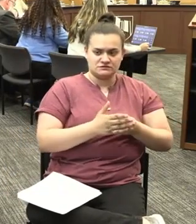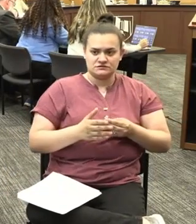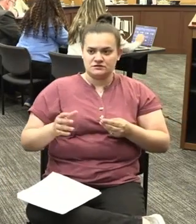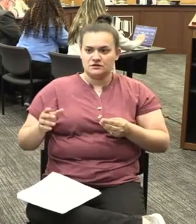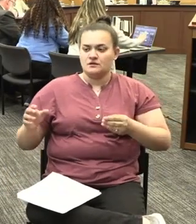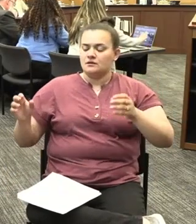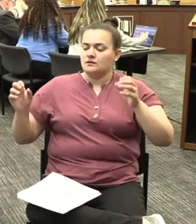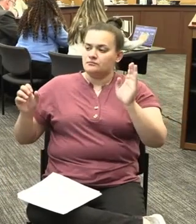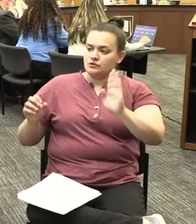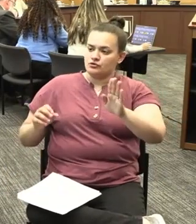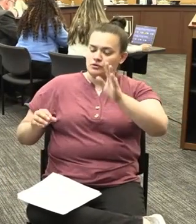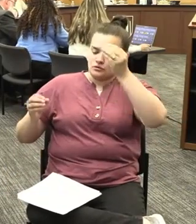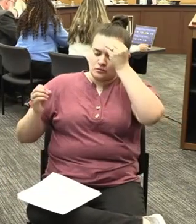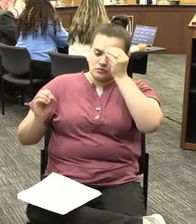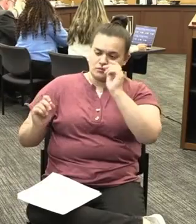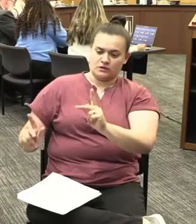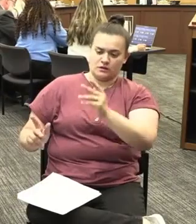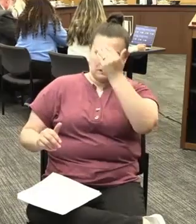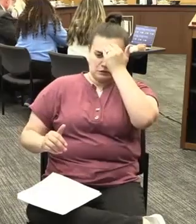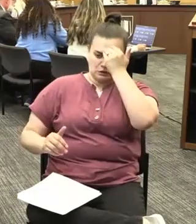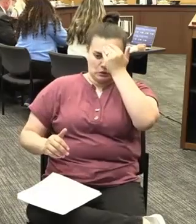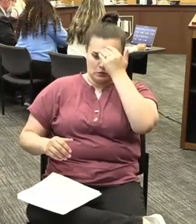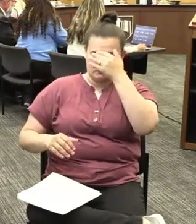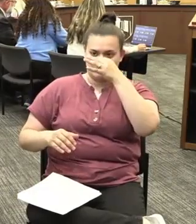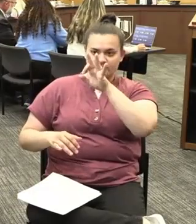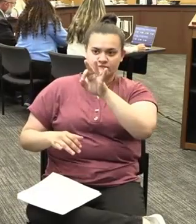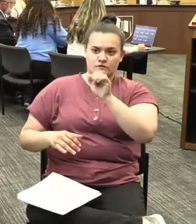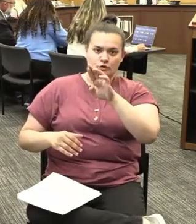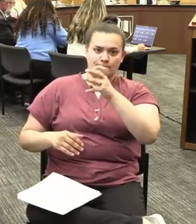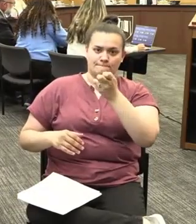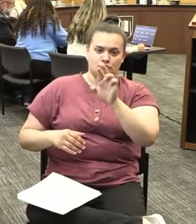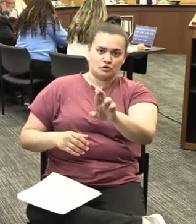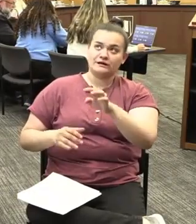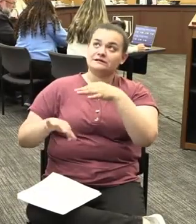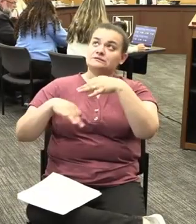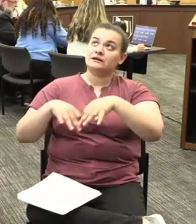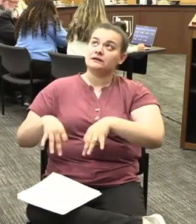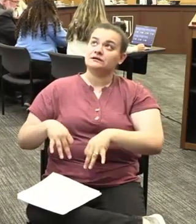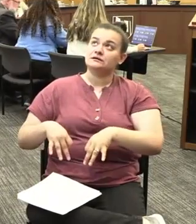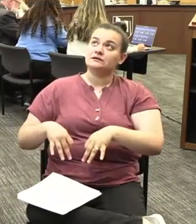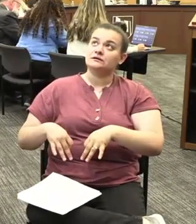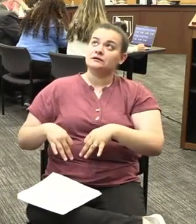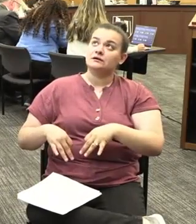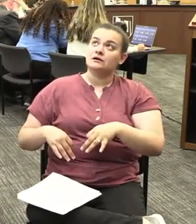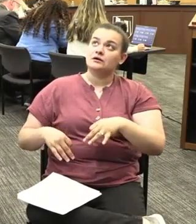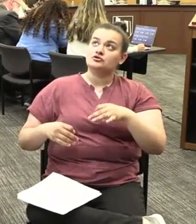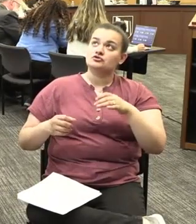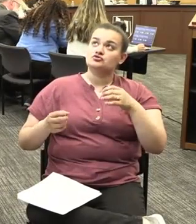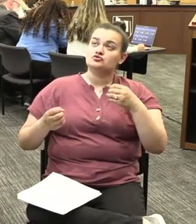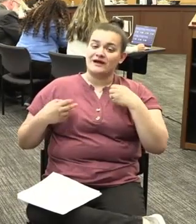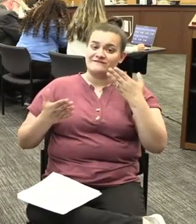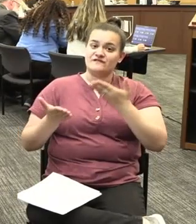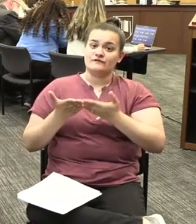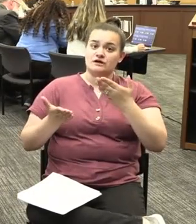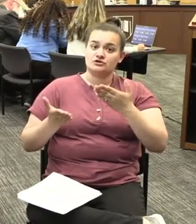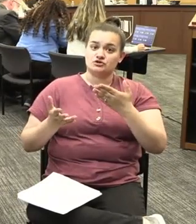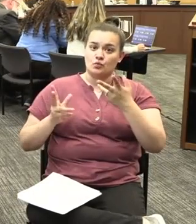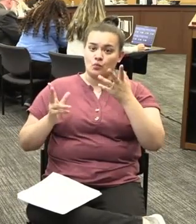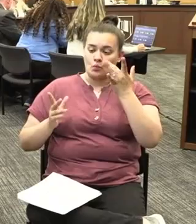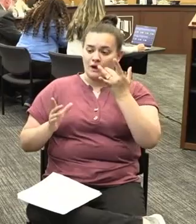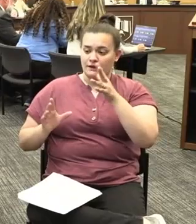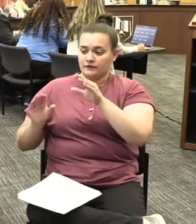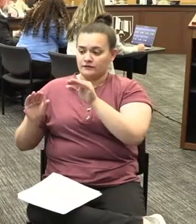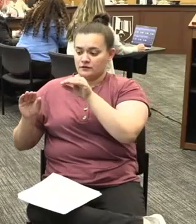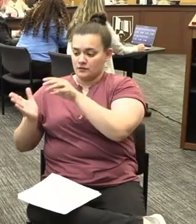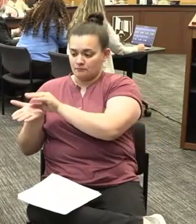Okay, I know that Dr. Farmer had explained this, and Dr. Nemo had explained. Could you just, so that I have total clarification of the reason we're moving from one fund to another